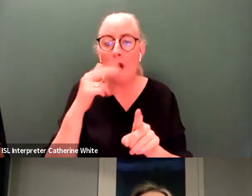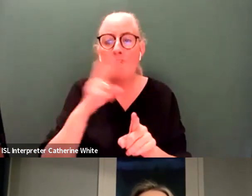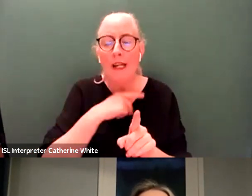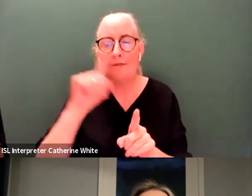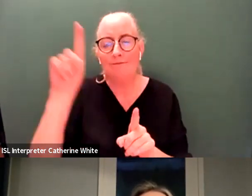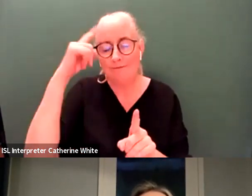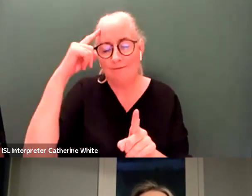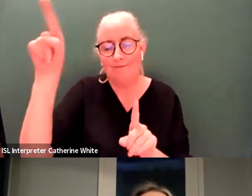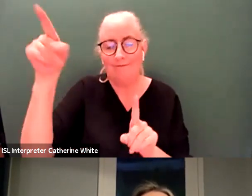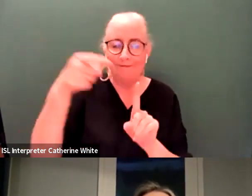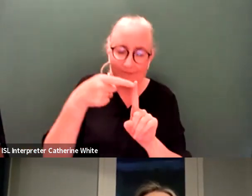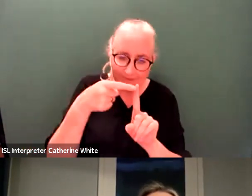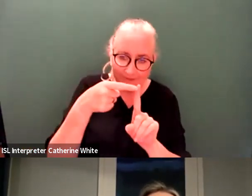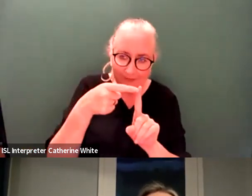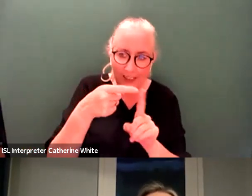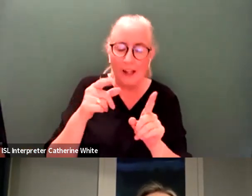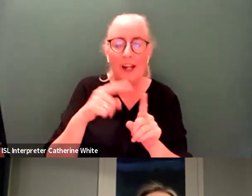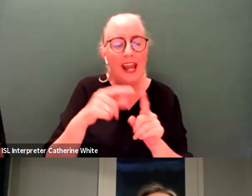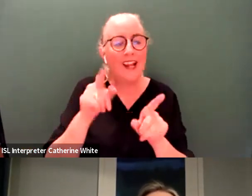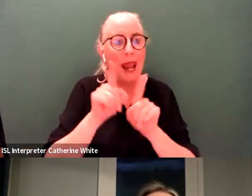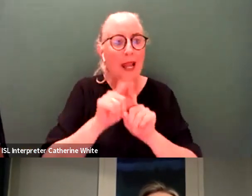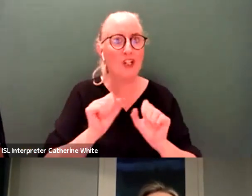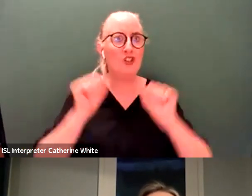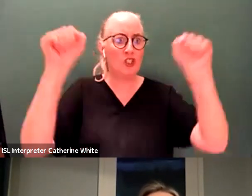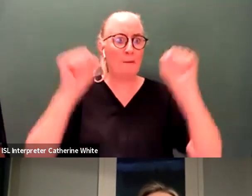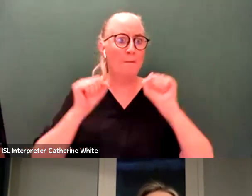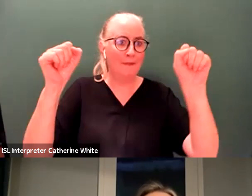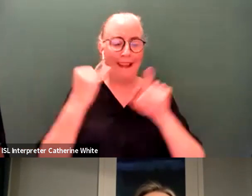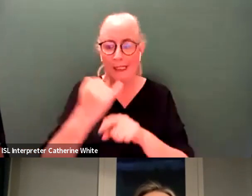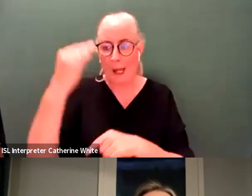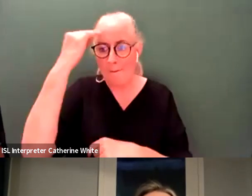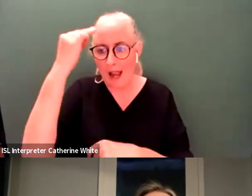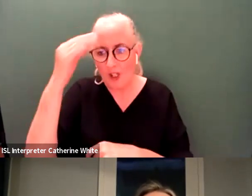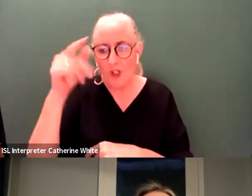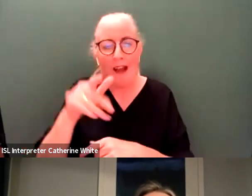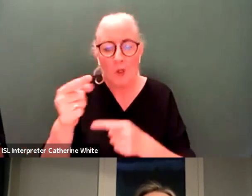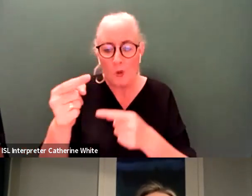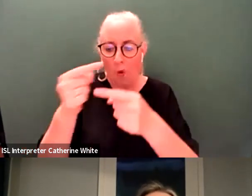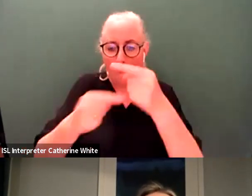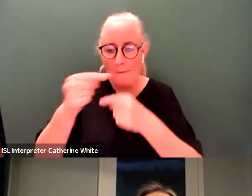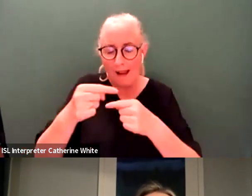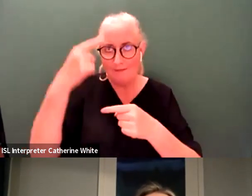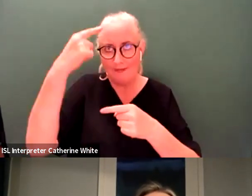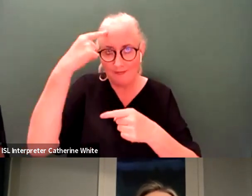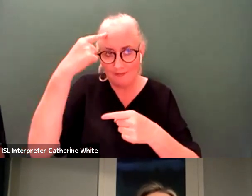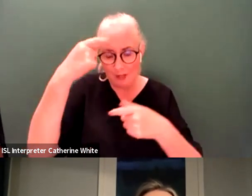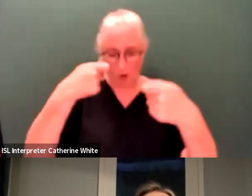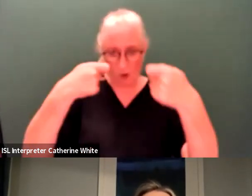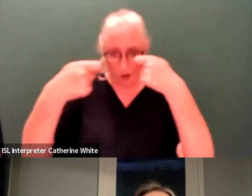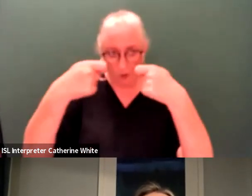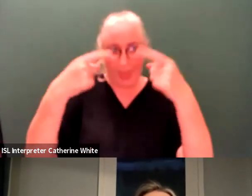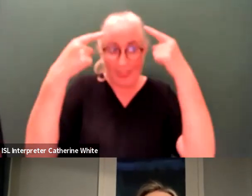back. And it's kind of going to the gym for the mind. You're kind of increasing that attentional control bit. So that might help in terms of